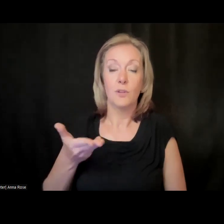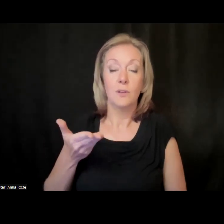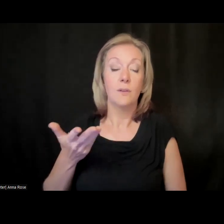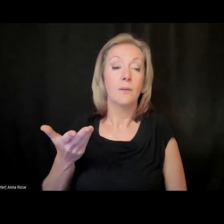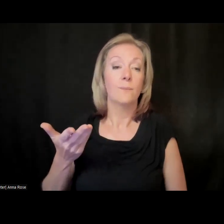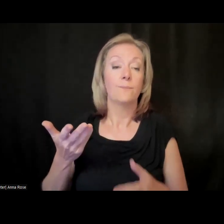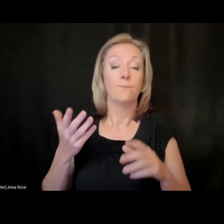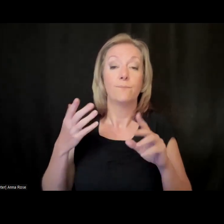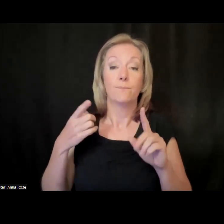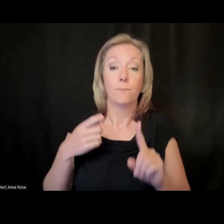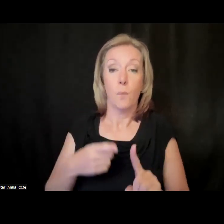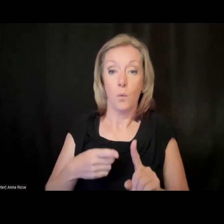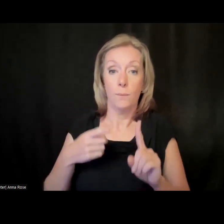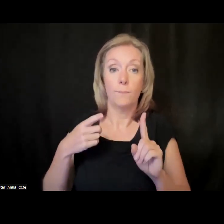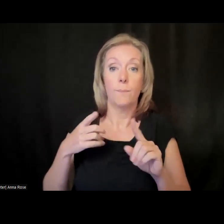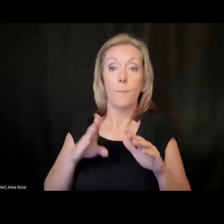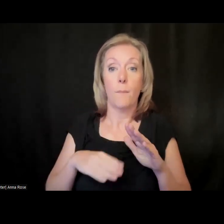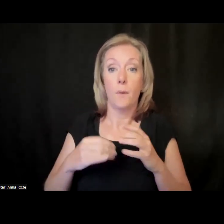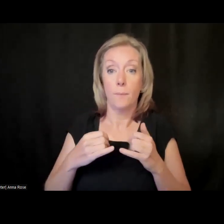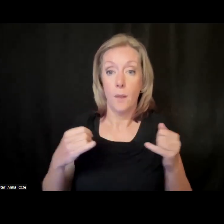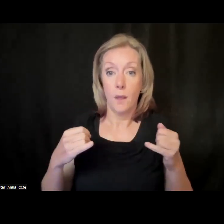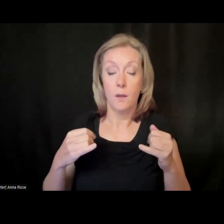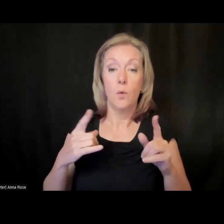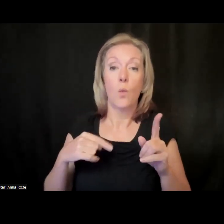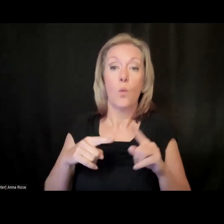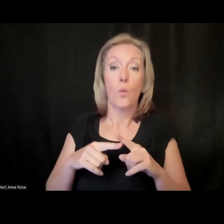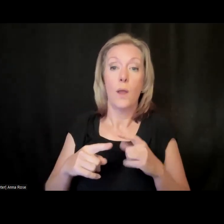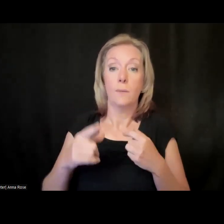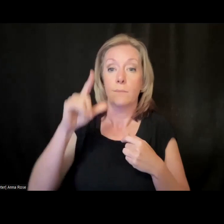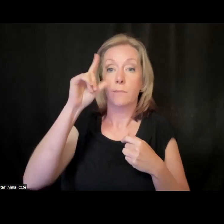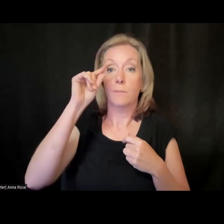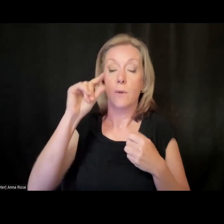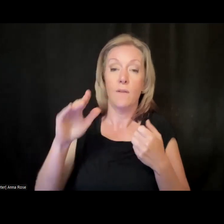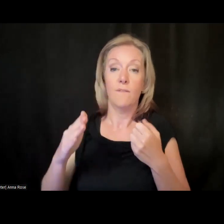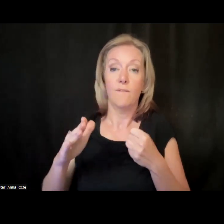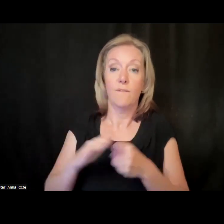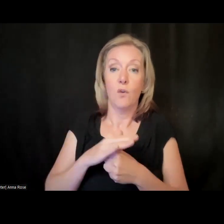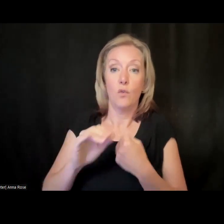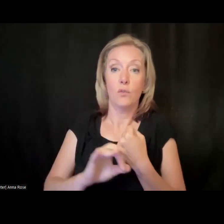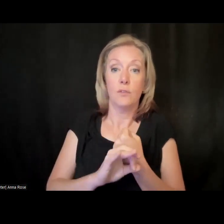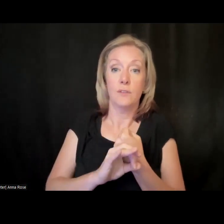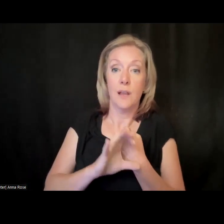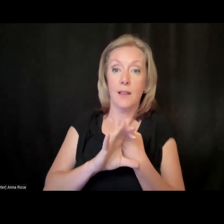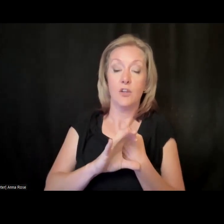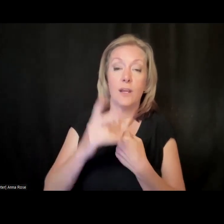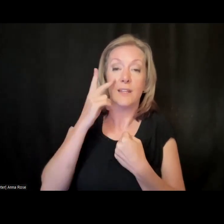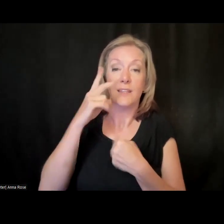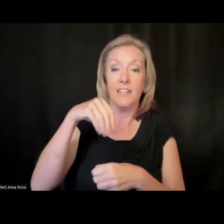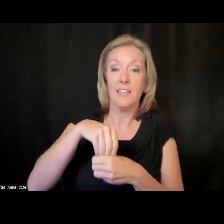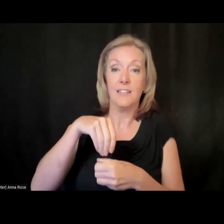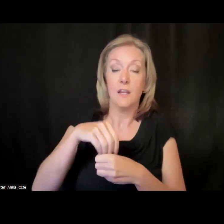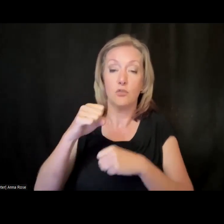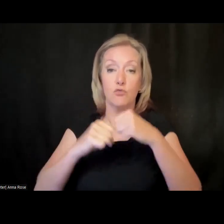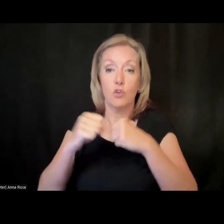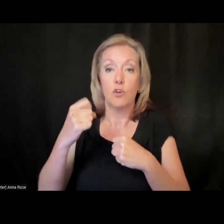that when they do the full dilation and they really can look at the internal ocular structures, et cetera,